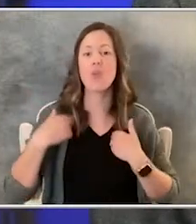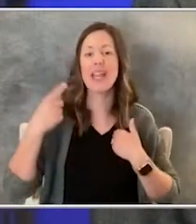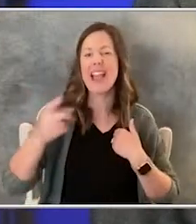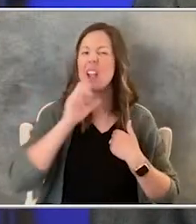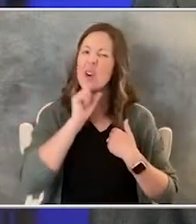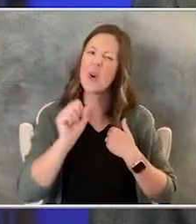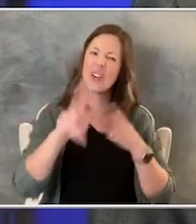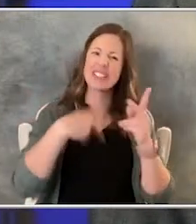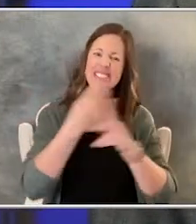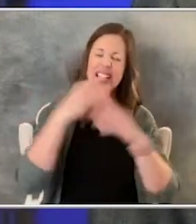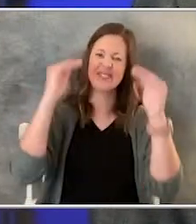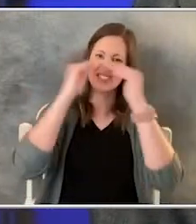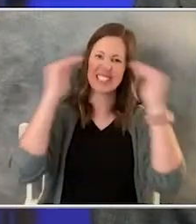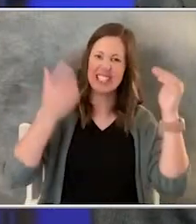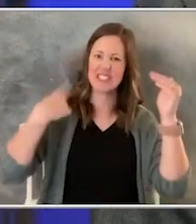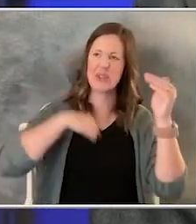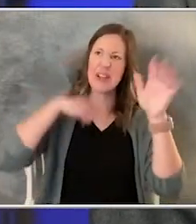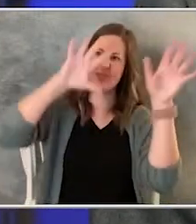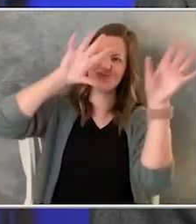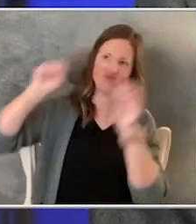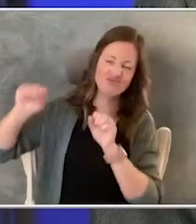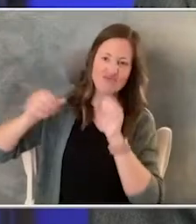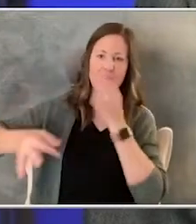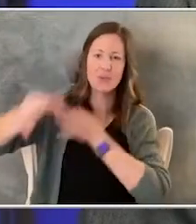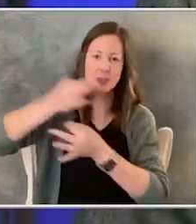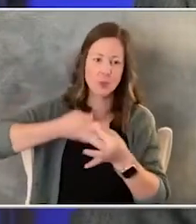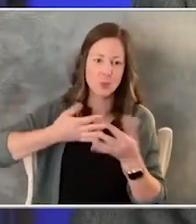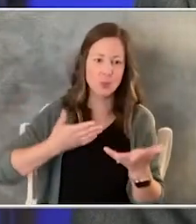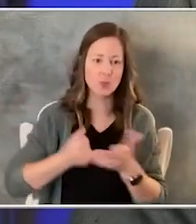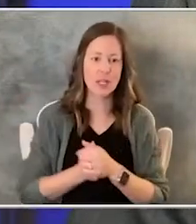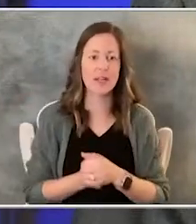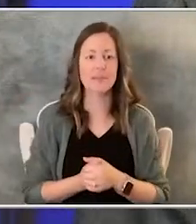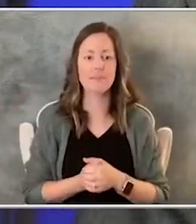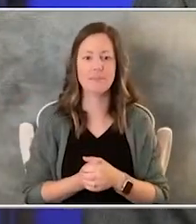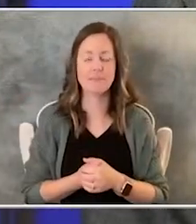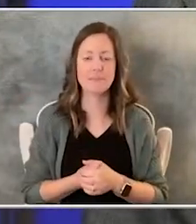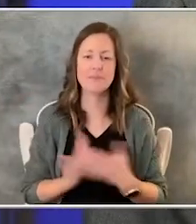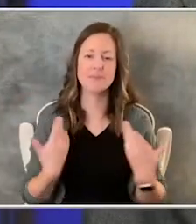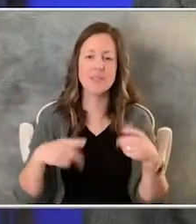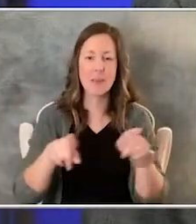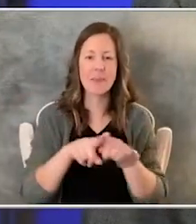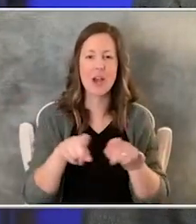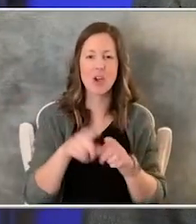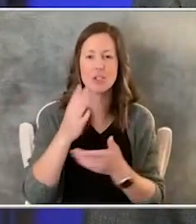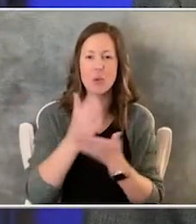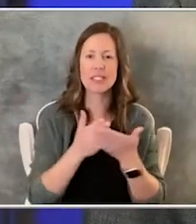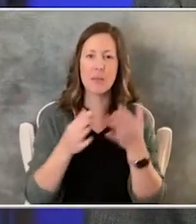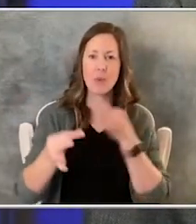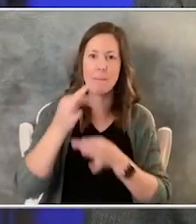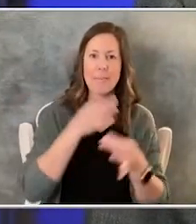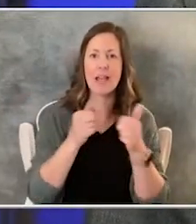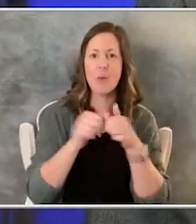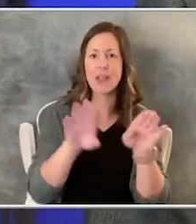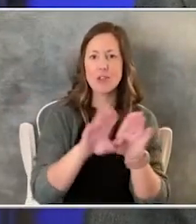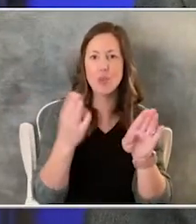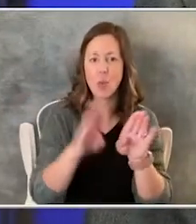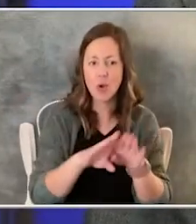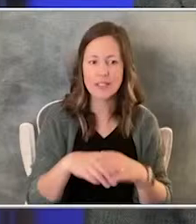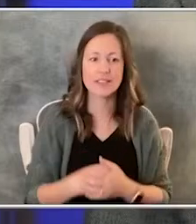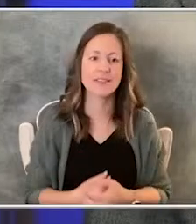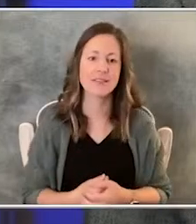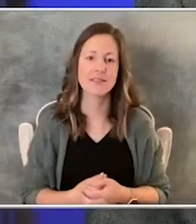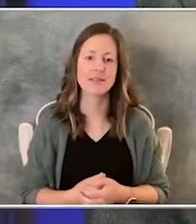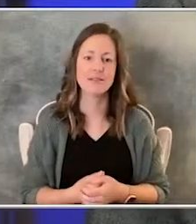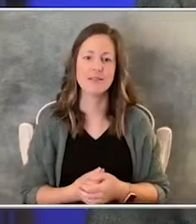know, navigate tougher areas. What you did to Dr. Kennedy? Right, right. So yours was maybe more of a, you